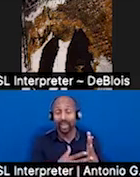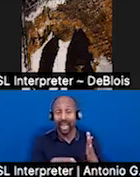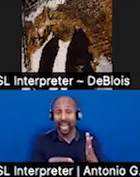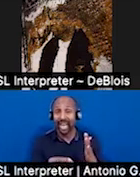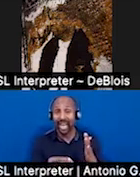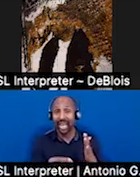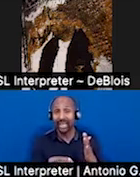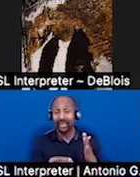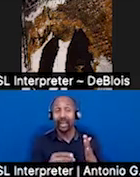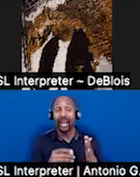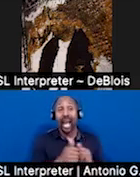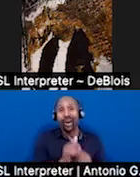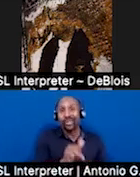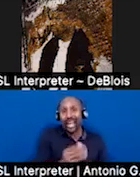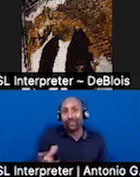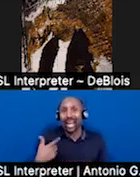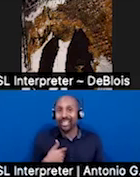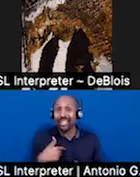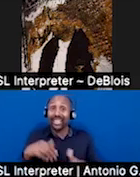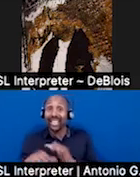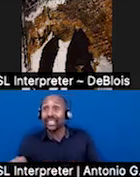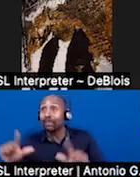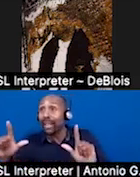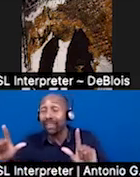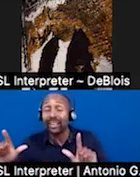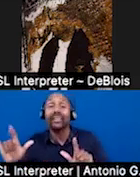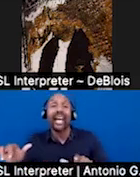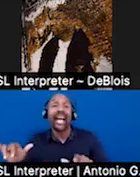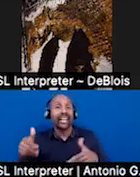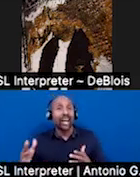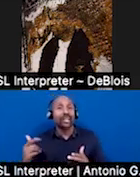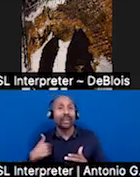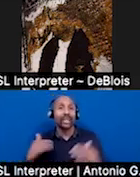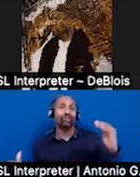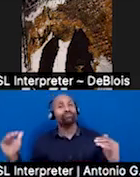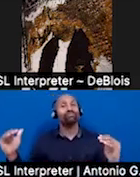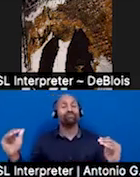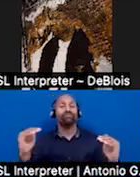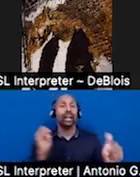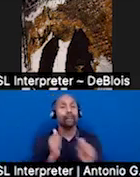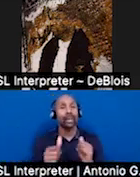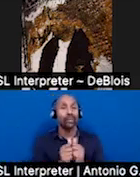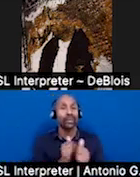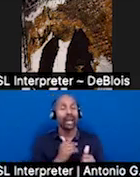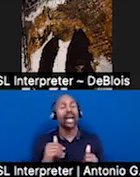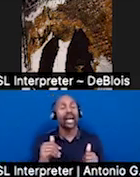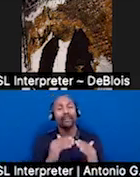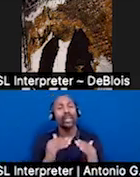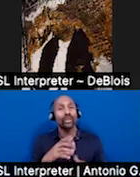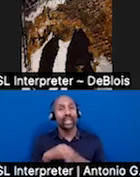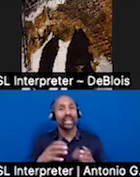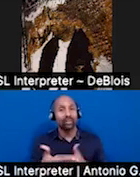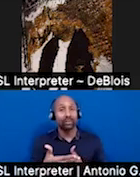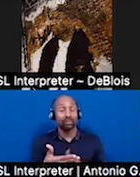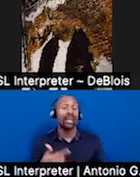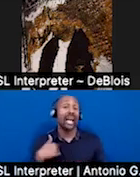that comes with it has allowed me to compete on a level playing field with my peers in the classroom. And I'm very highly academic. I take